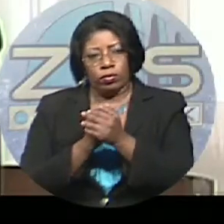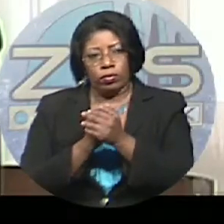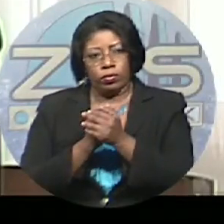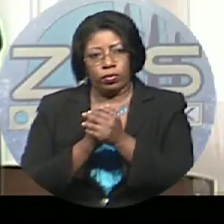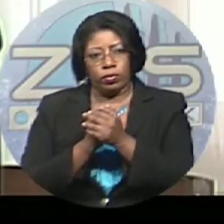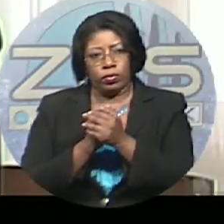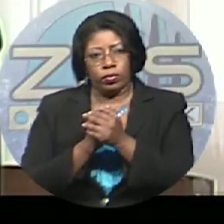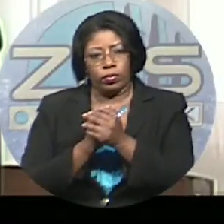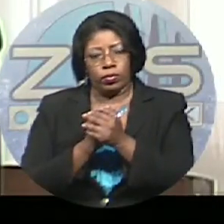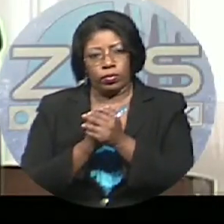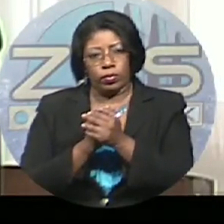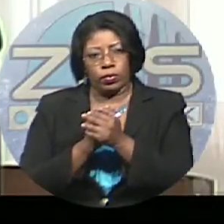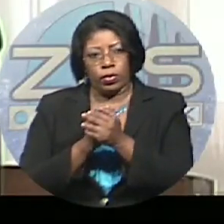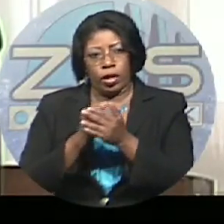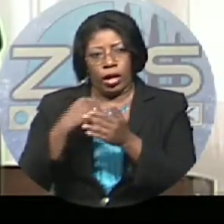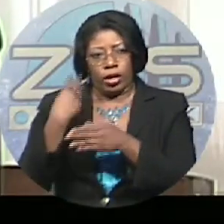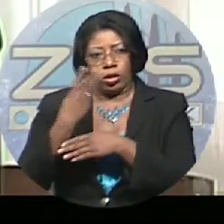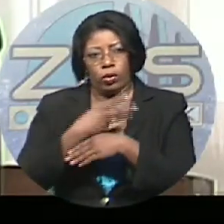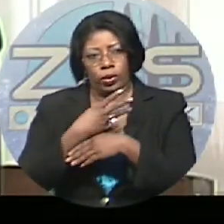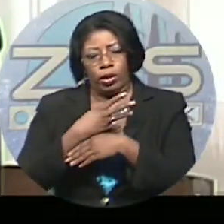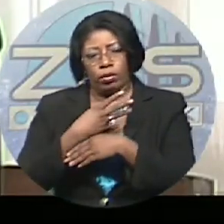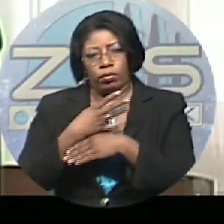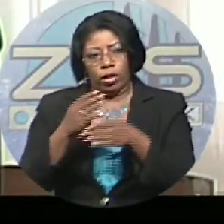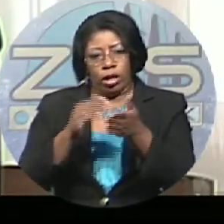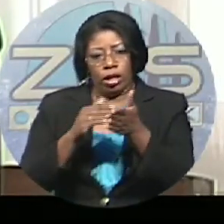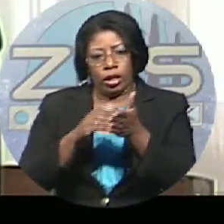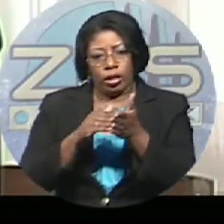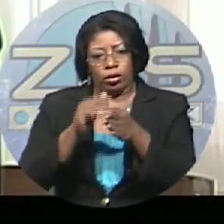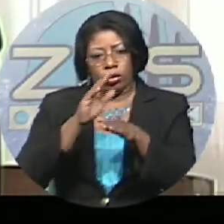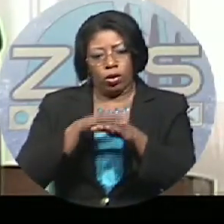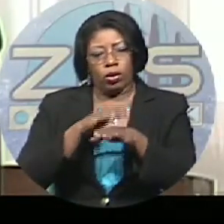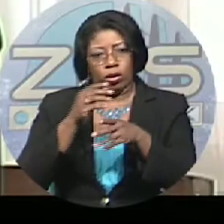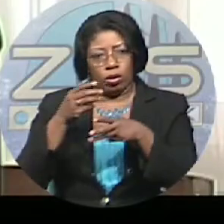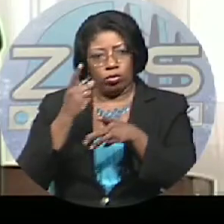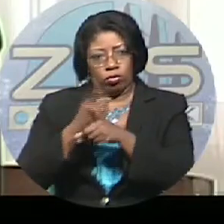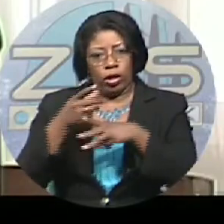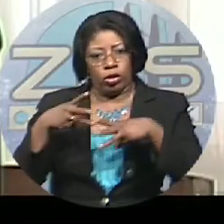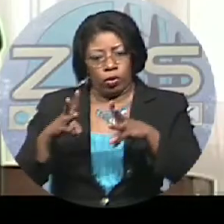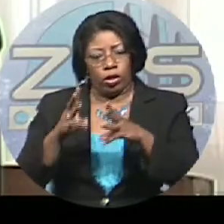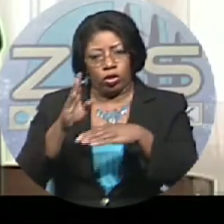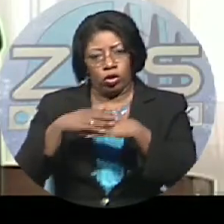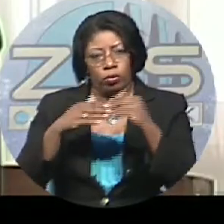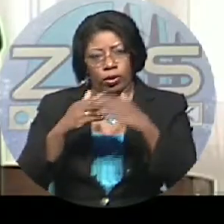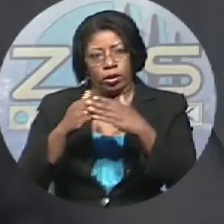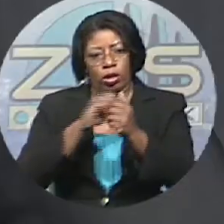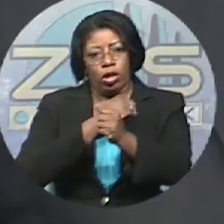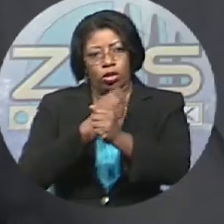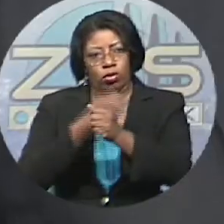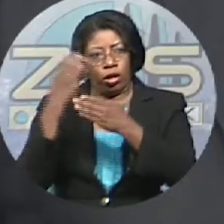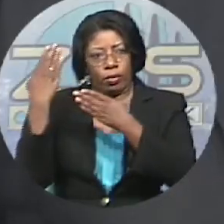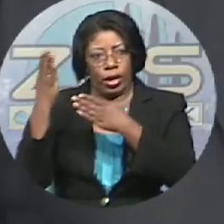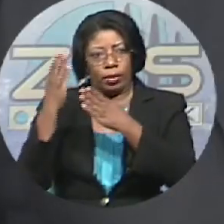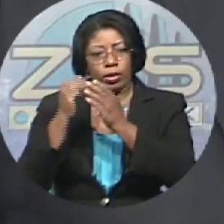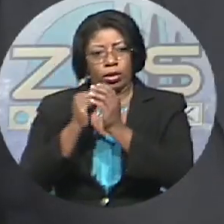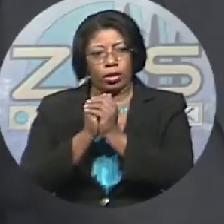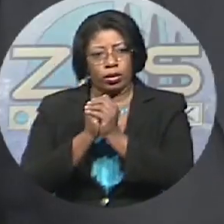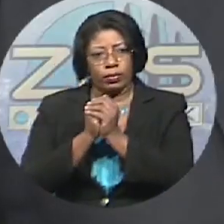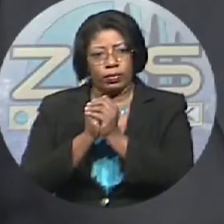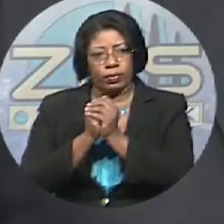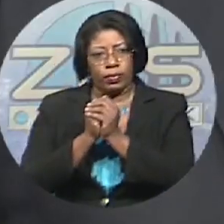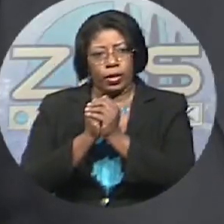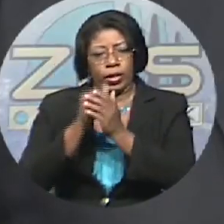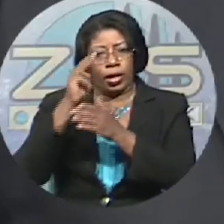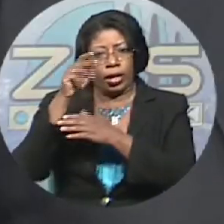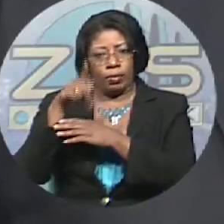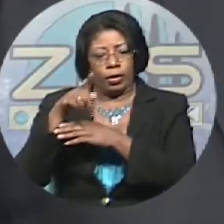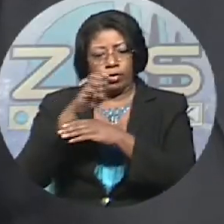I have no doubt that we are once again on the right track to build a stronger Bahamas. Meanwhile, MP for